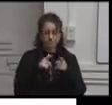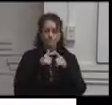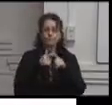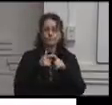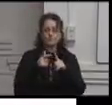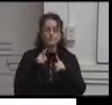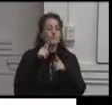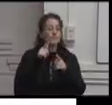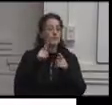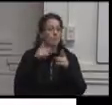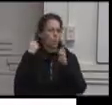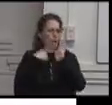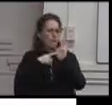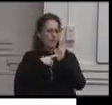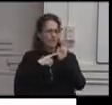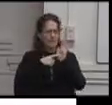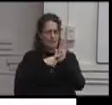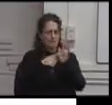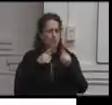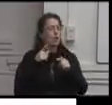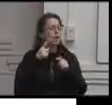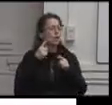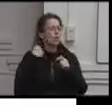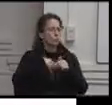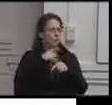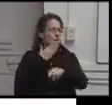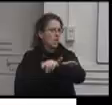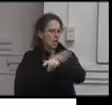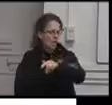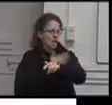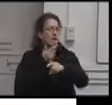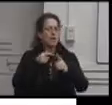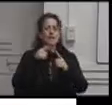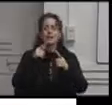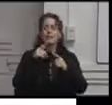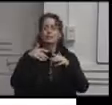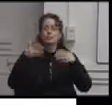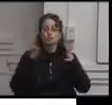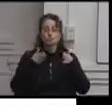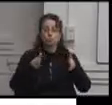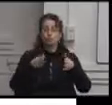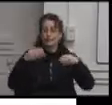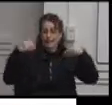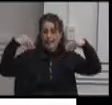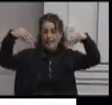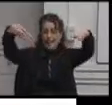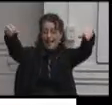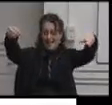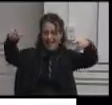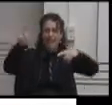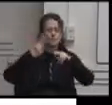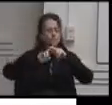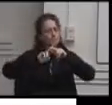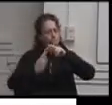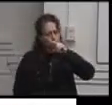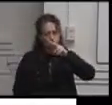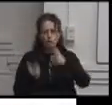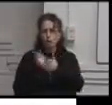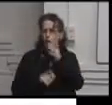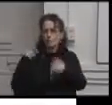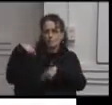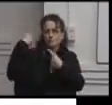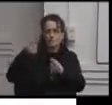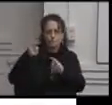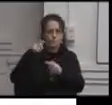33% since 2010, with an annual savings of over $81,000. And Steve Barrett, Public Works